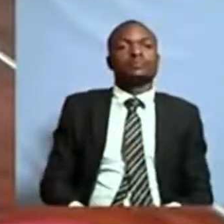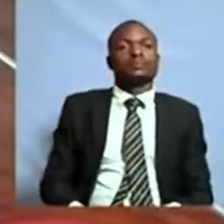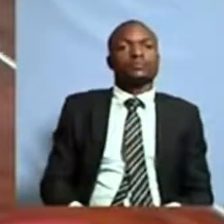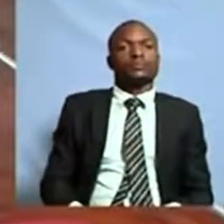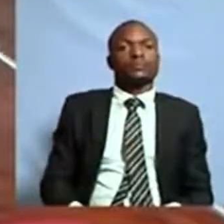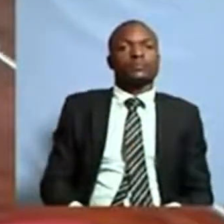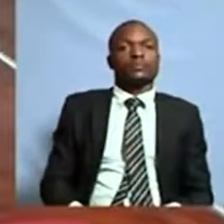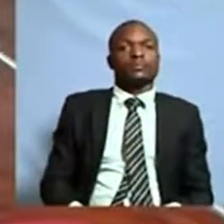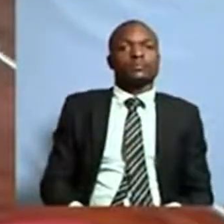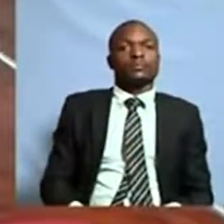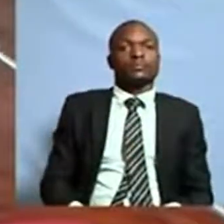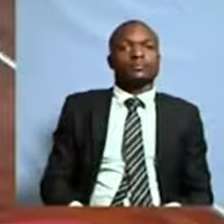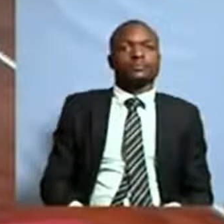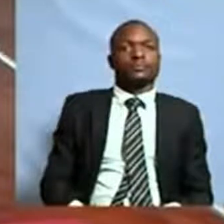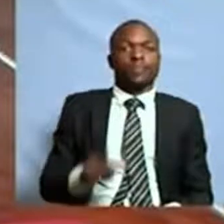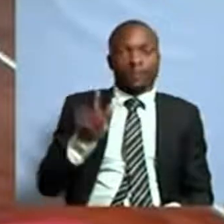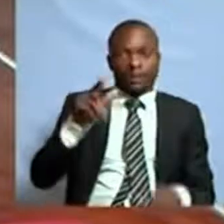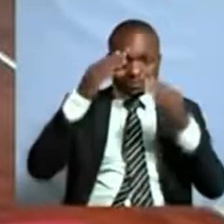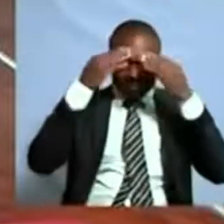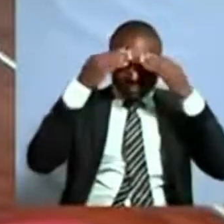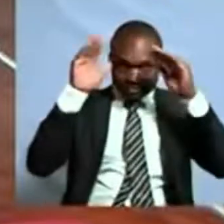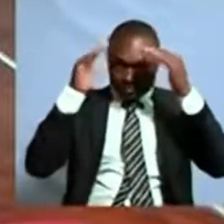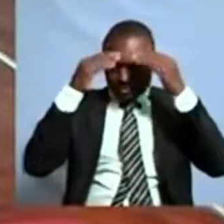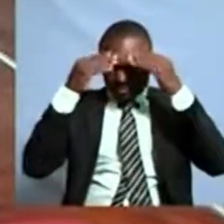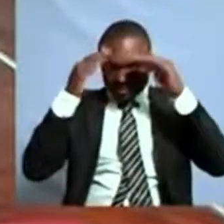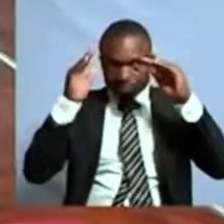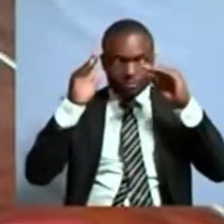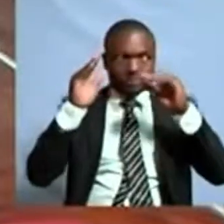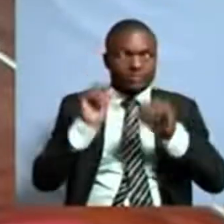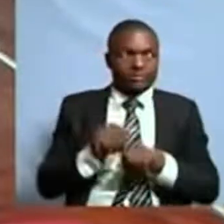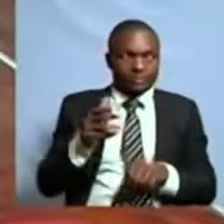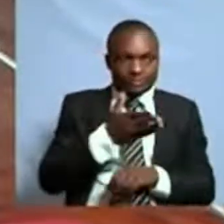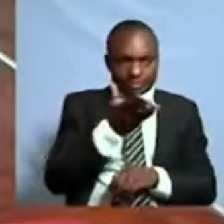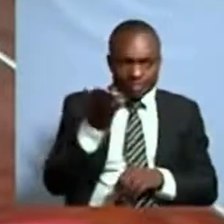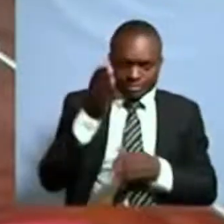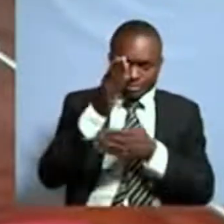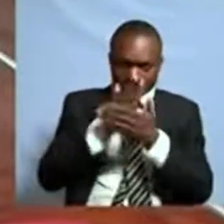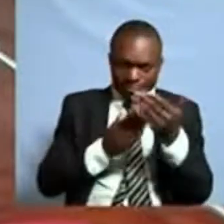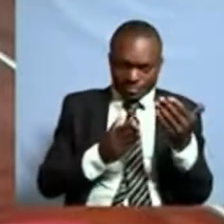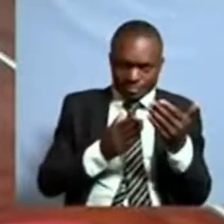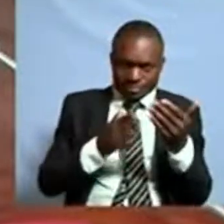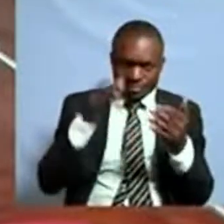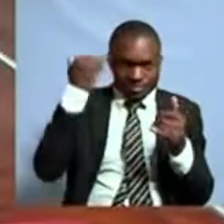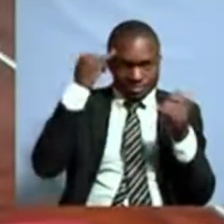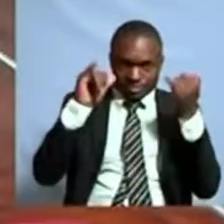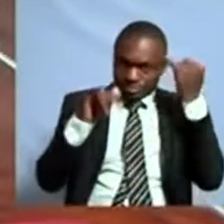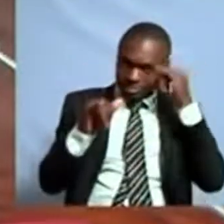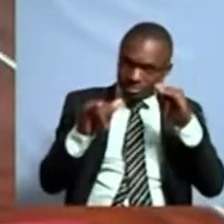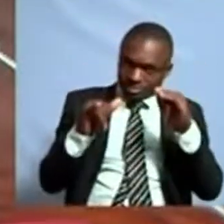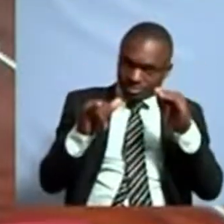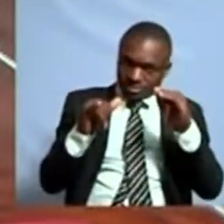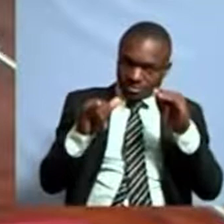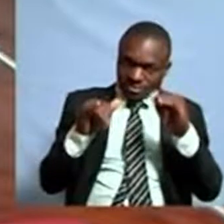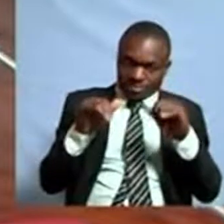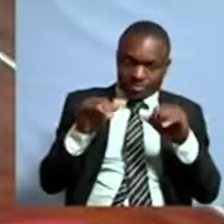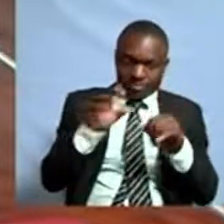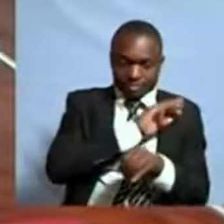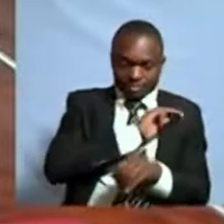we are aware that there have been some divergent views from members of the